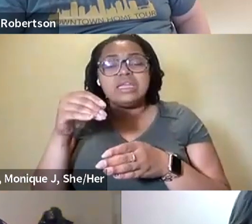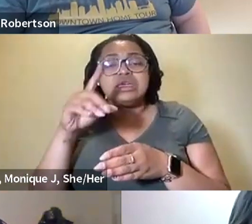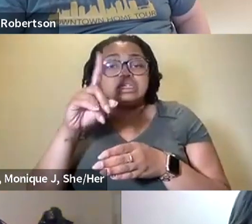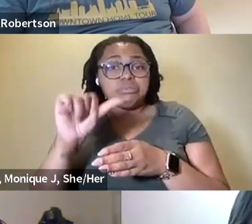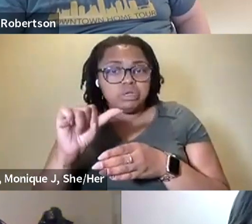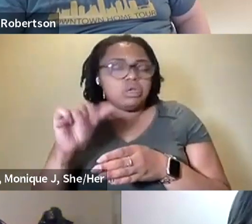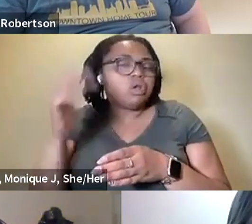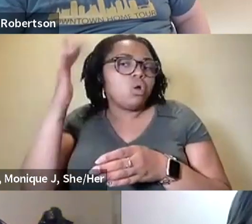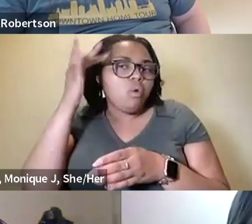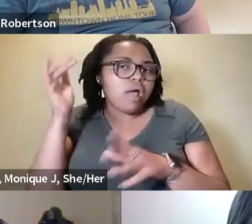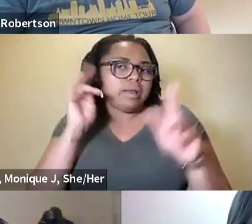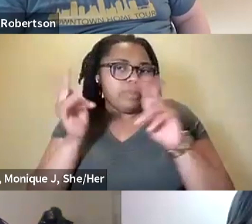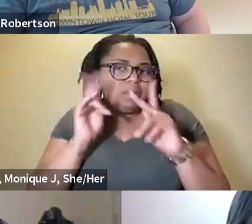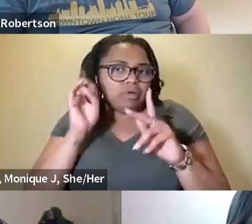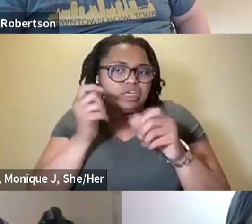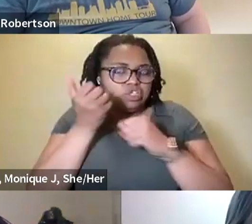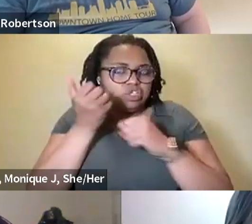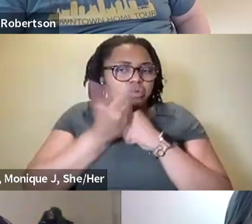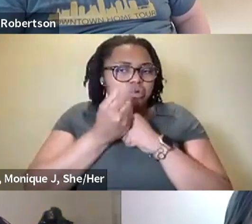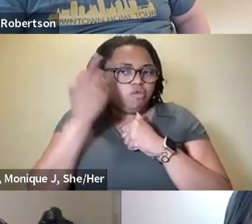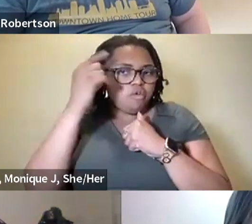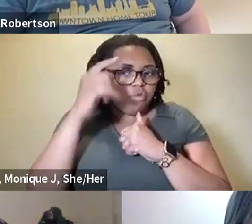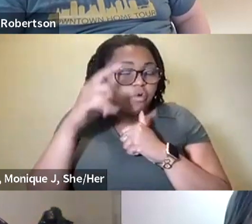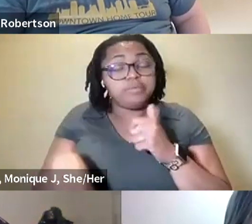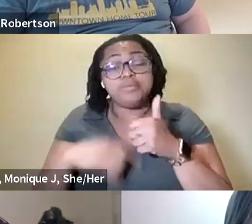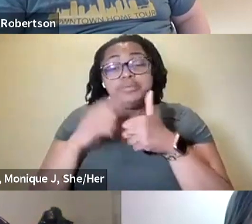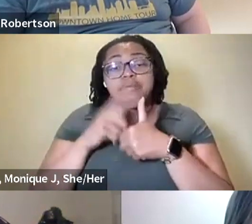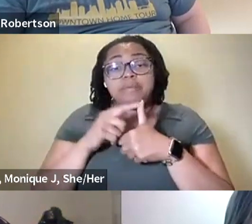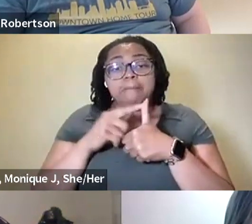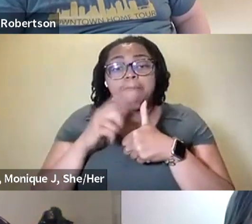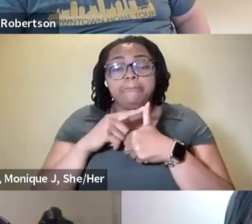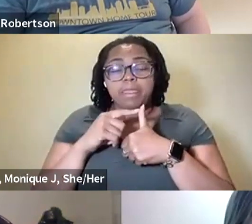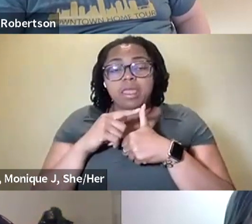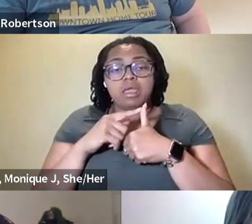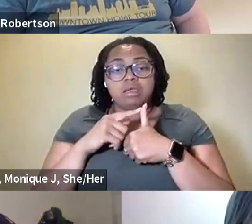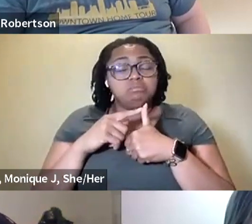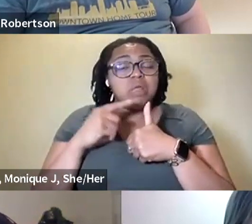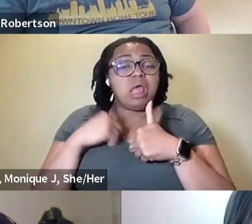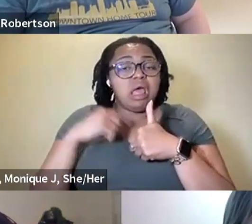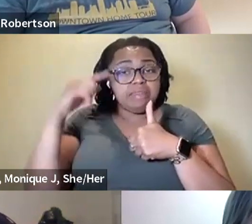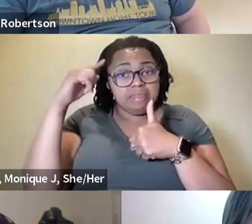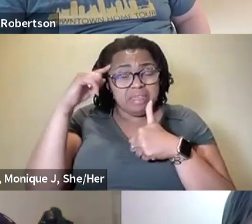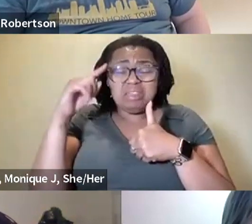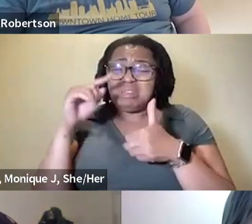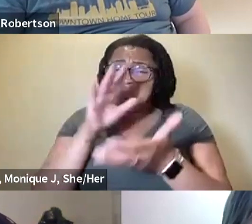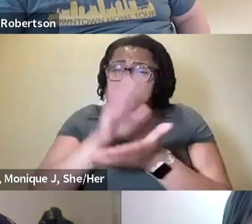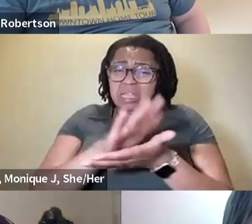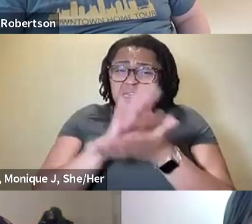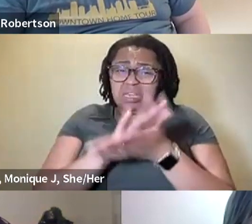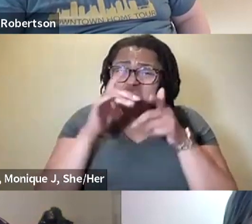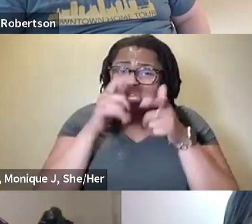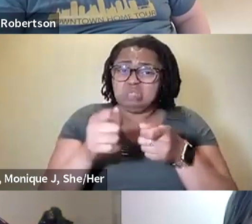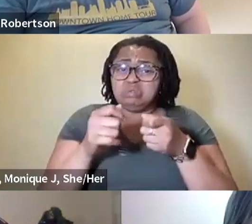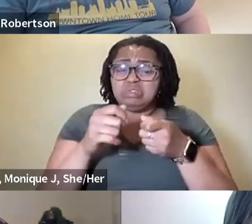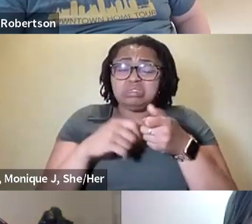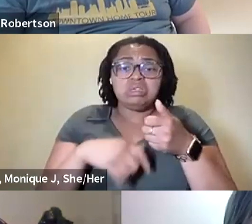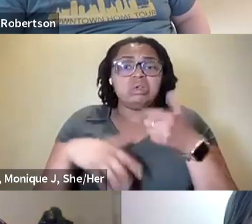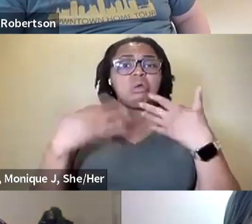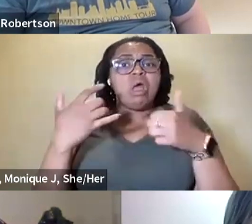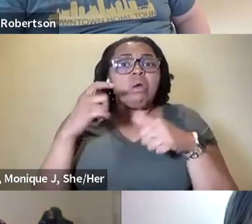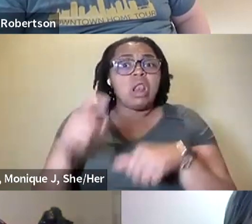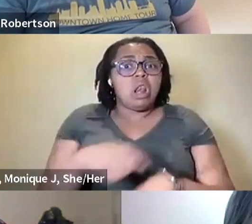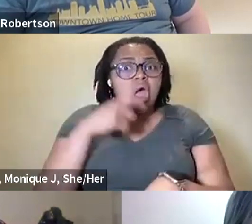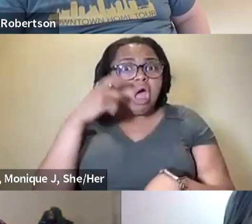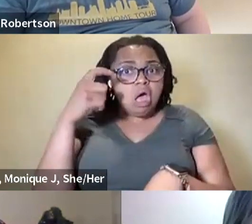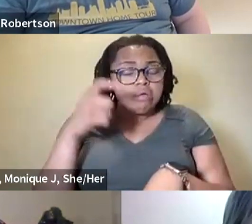needs to support. So for one thing, I really do think there's just academic interest. For too long, people